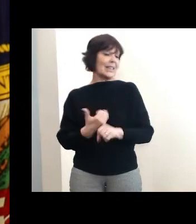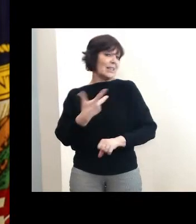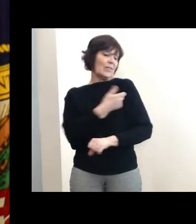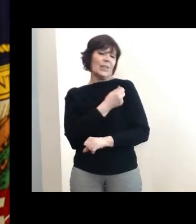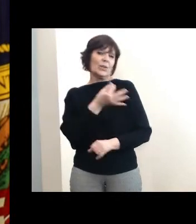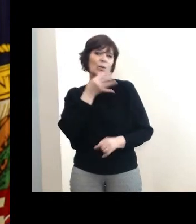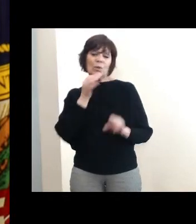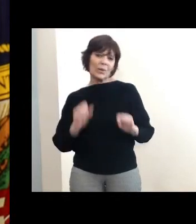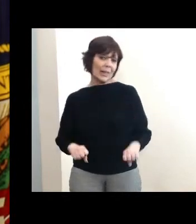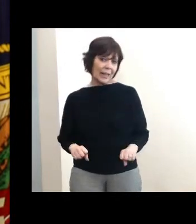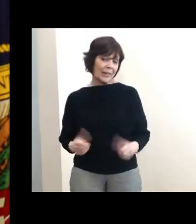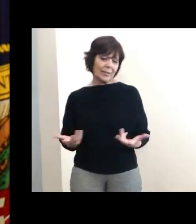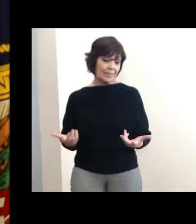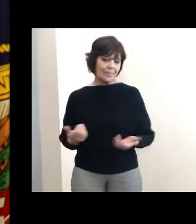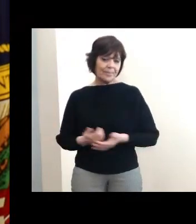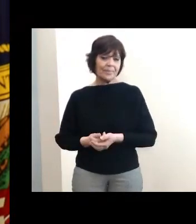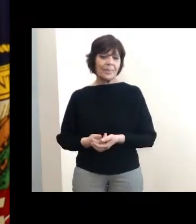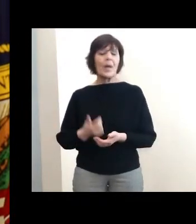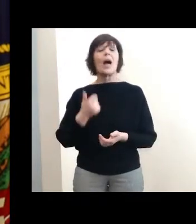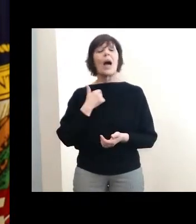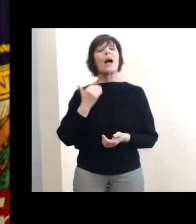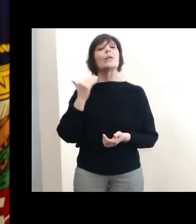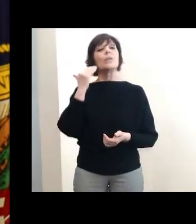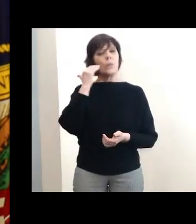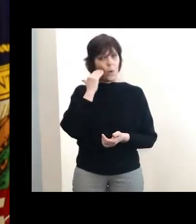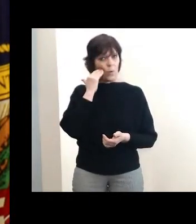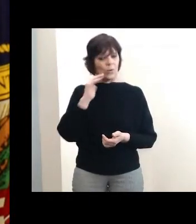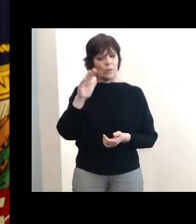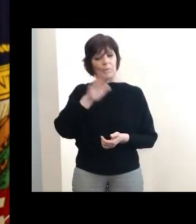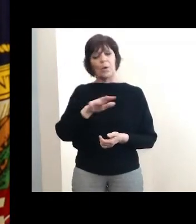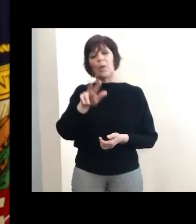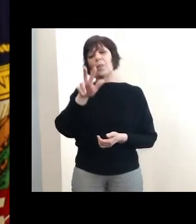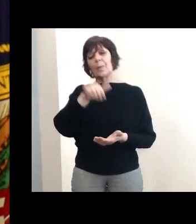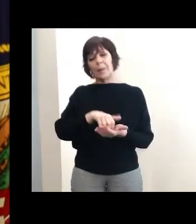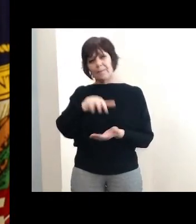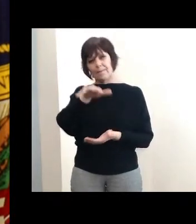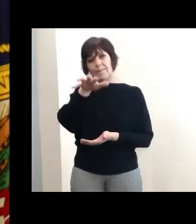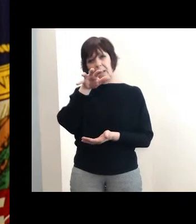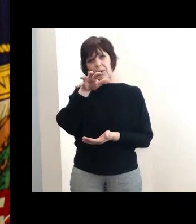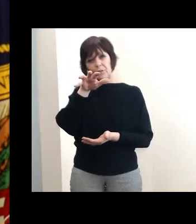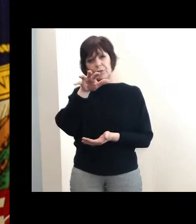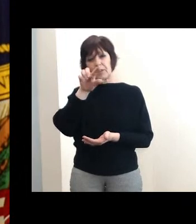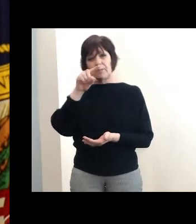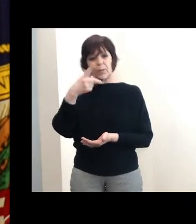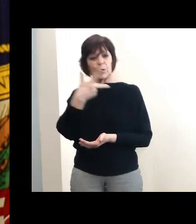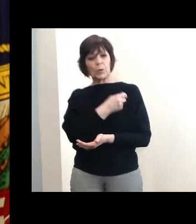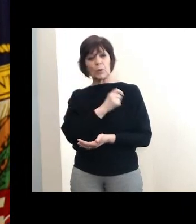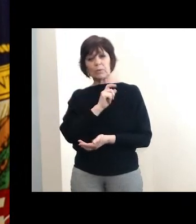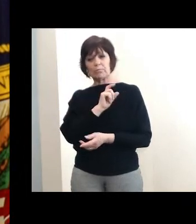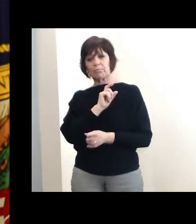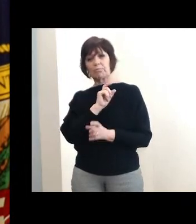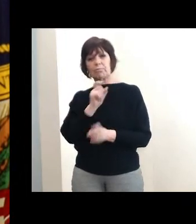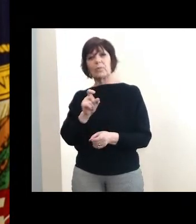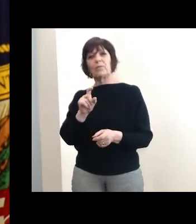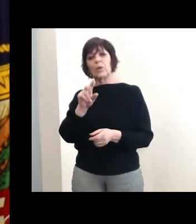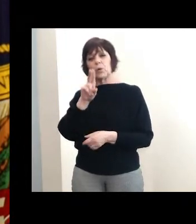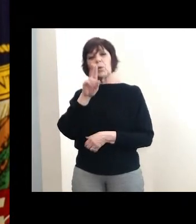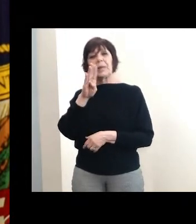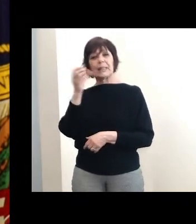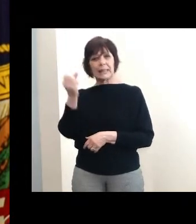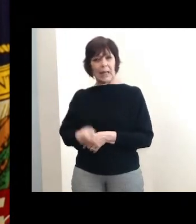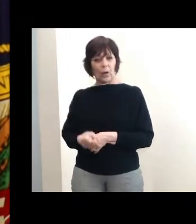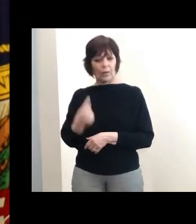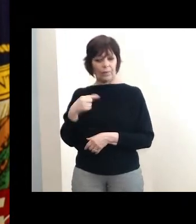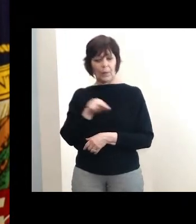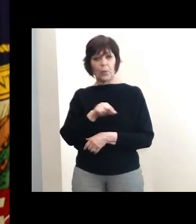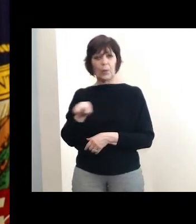they can. I do know that there were approximately 3,500 doses, first doses, that were allocated for the UB South Clinic for the upcoming